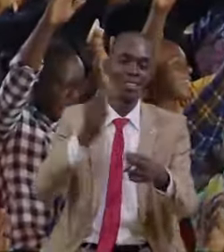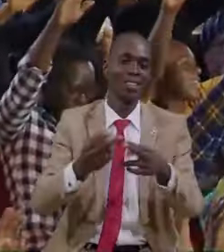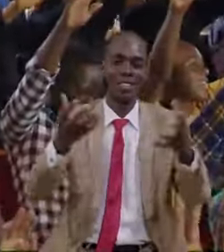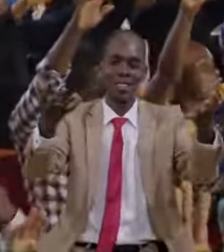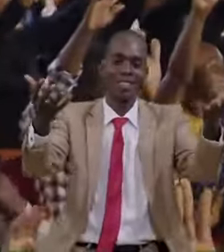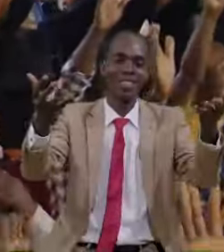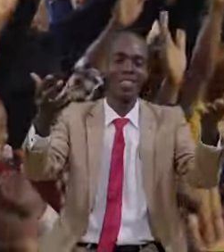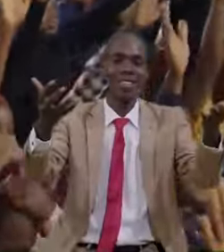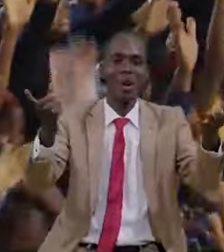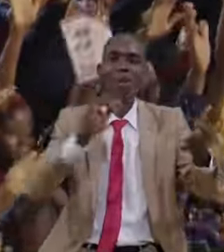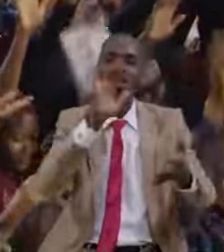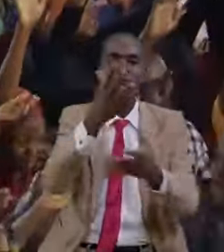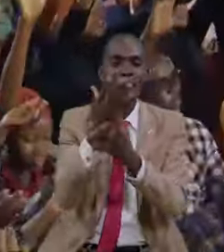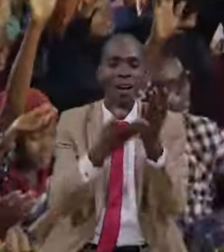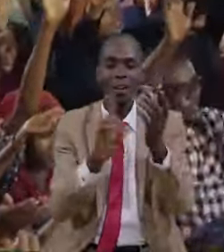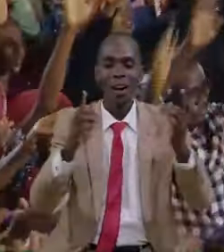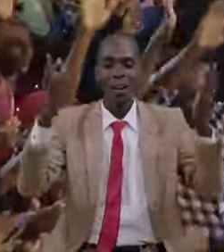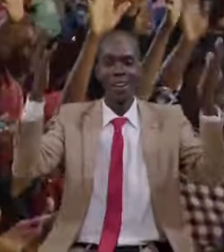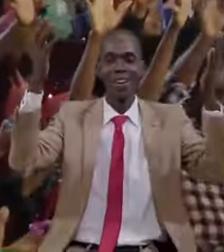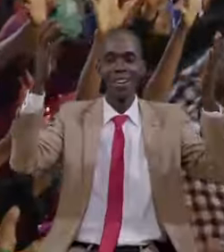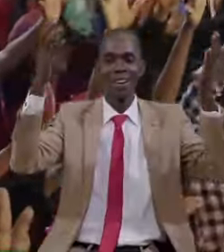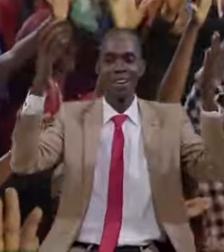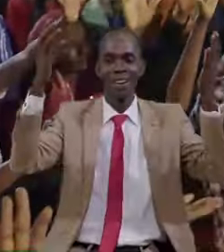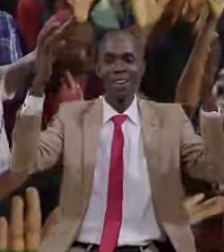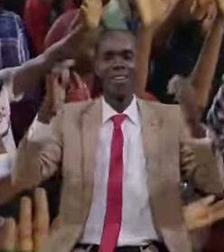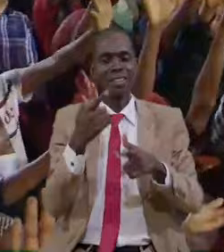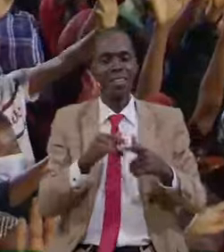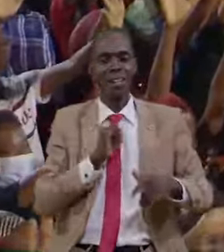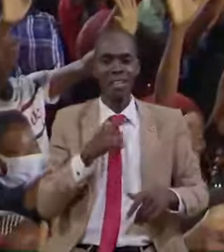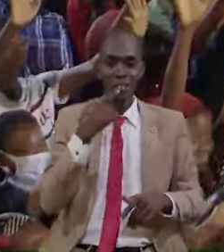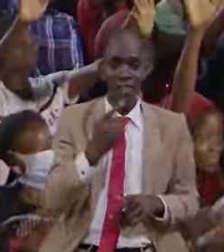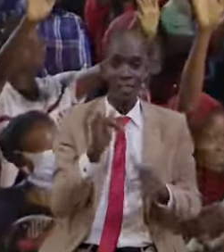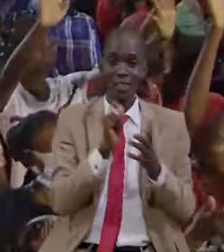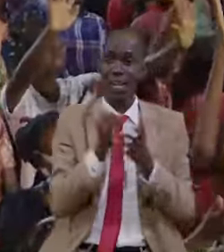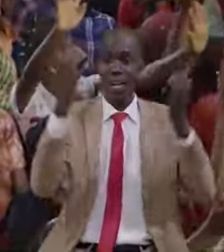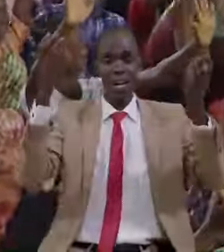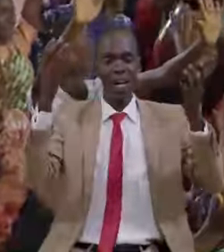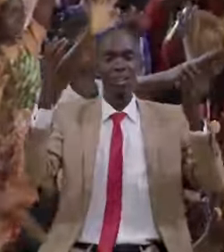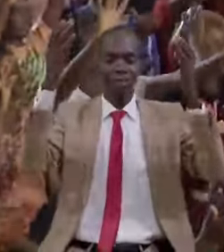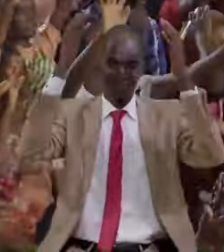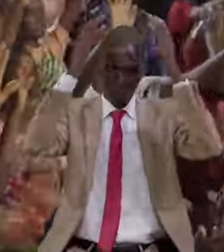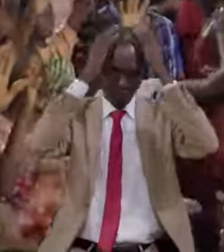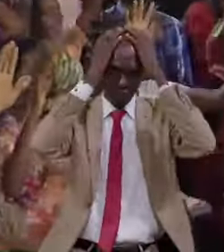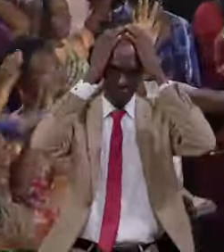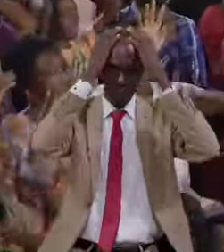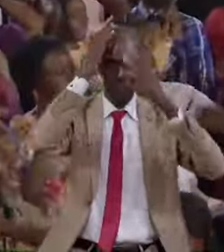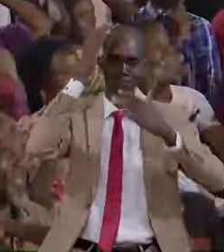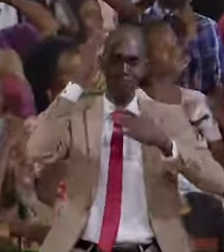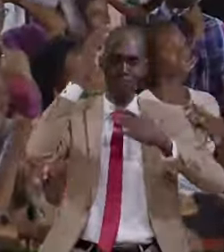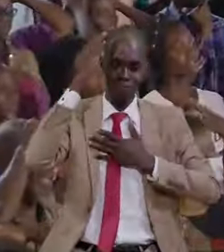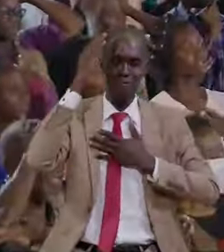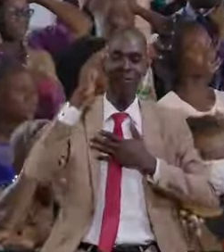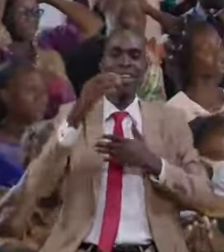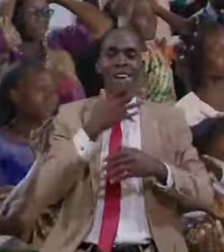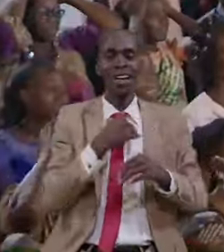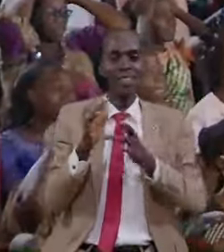Where is the hand? Then I say, lay that hand on yourself. And Jesus will